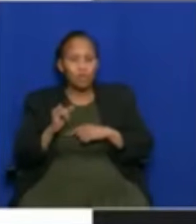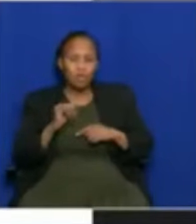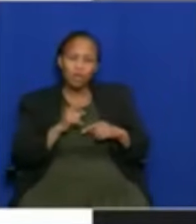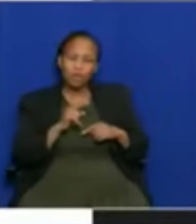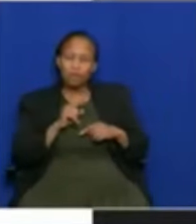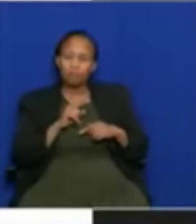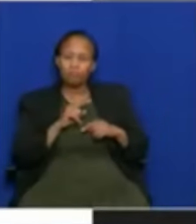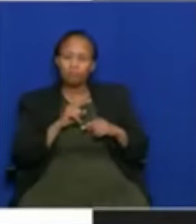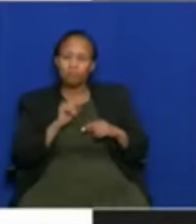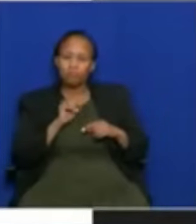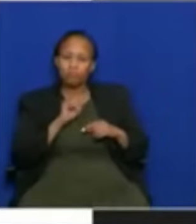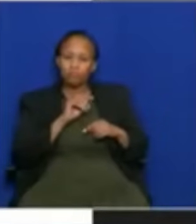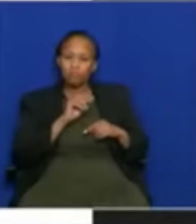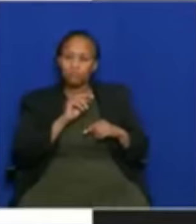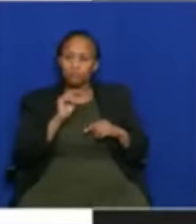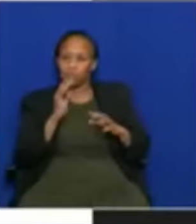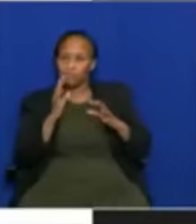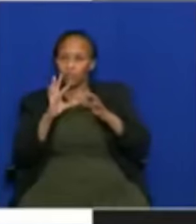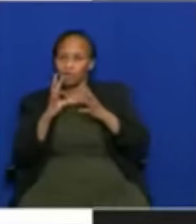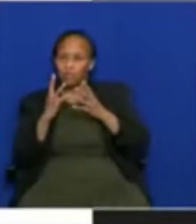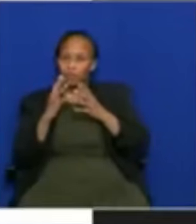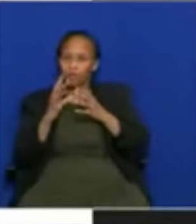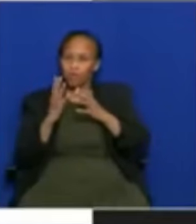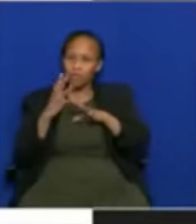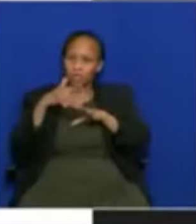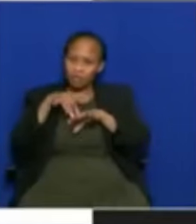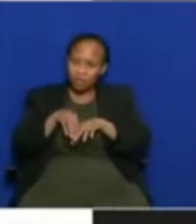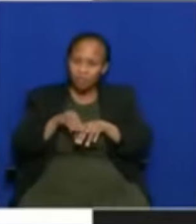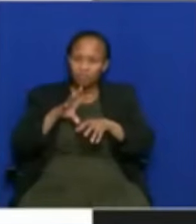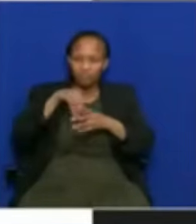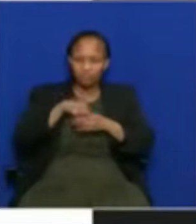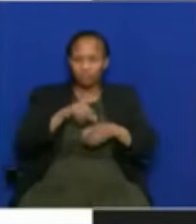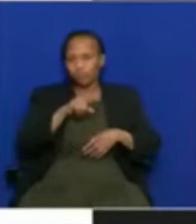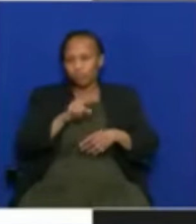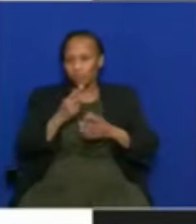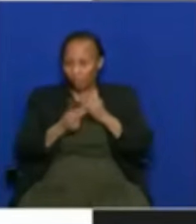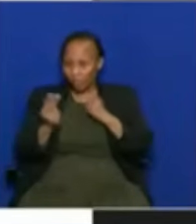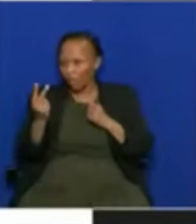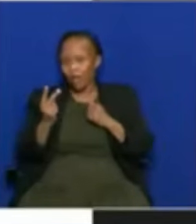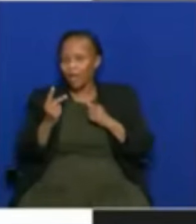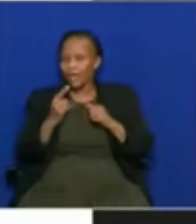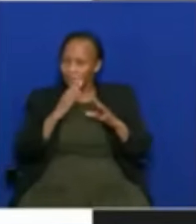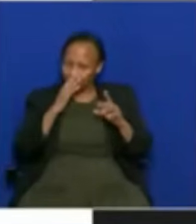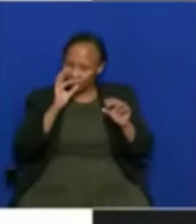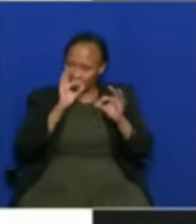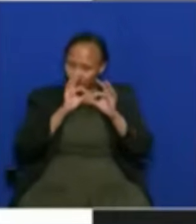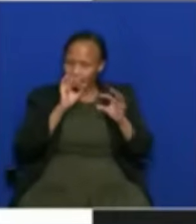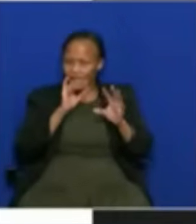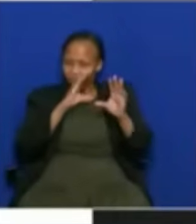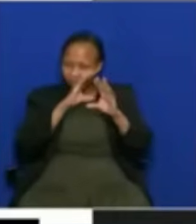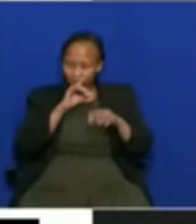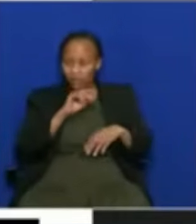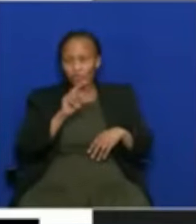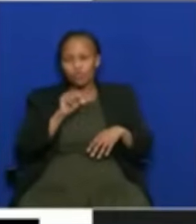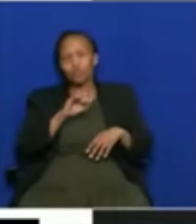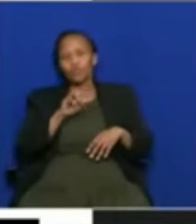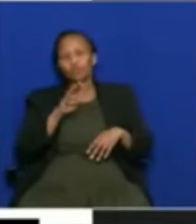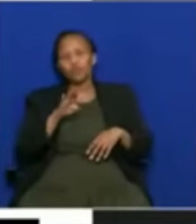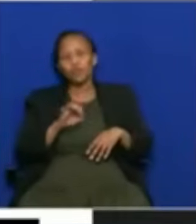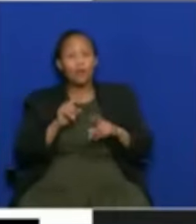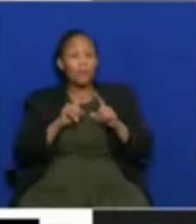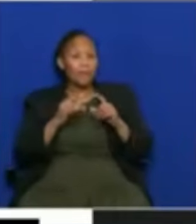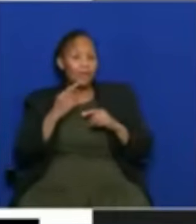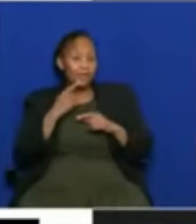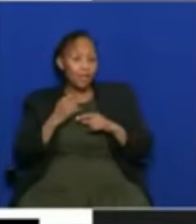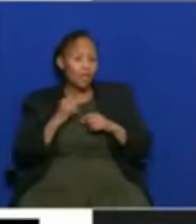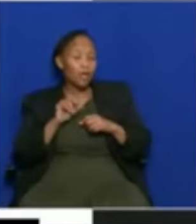only. But you see, it also doesn't say Mukwele had nothing to do with what I've set out in 8.9, 8.10,